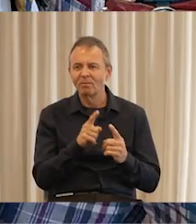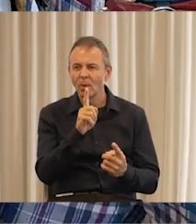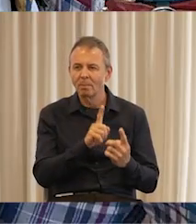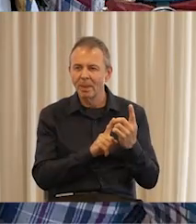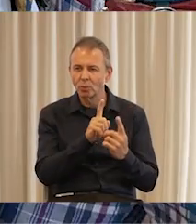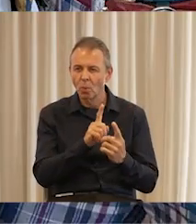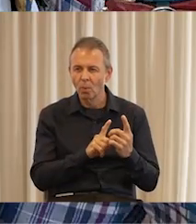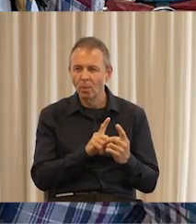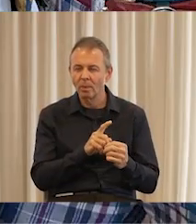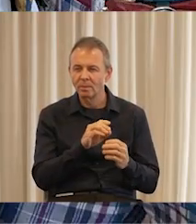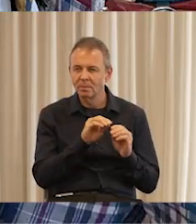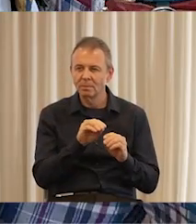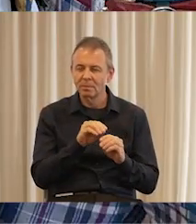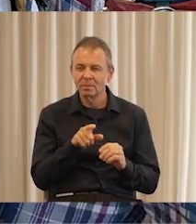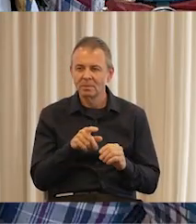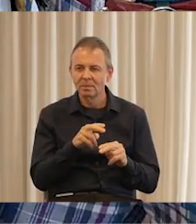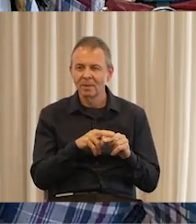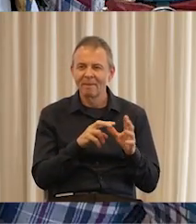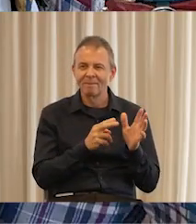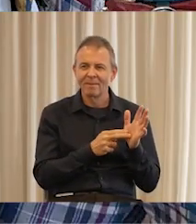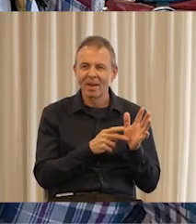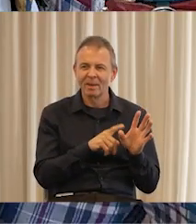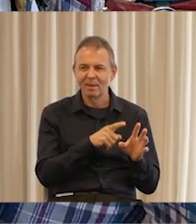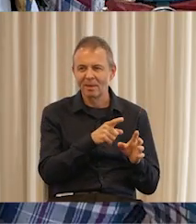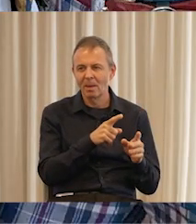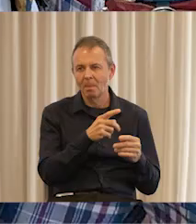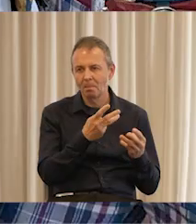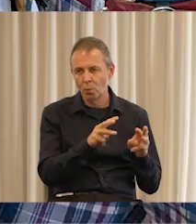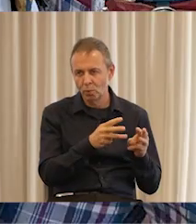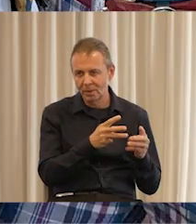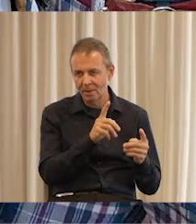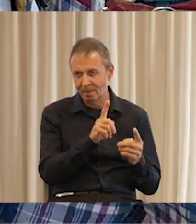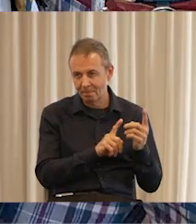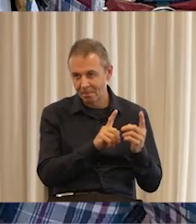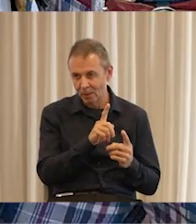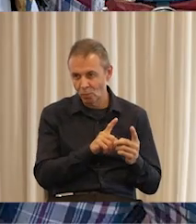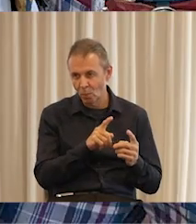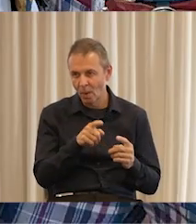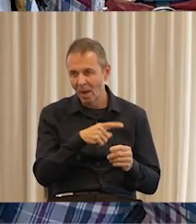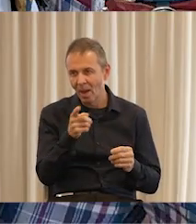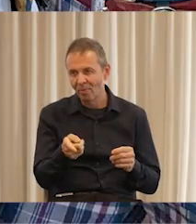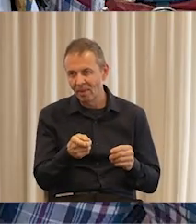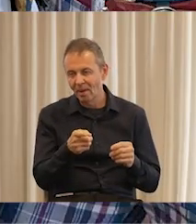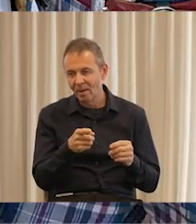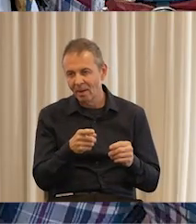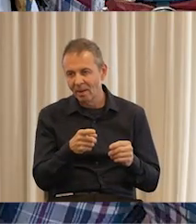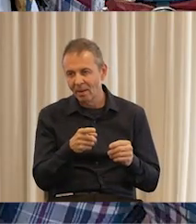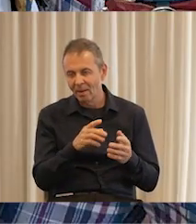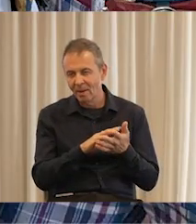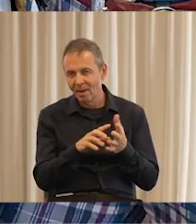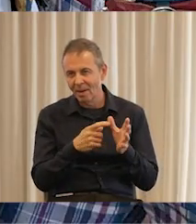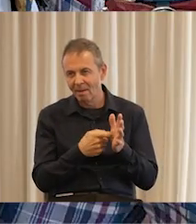music mentor. And the other picture, Ricky, I think we showed earlier, was with Harry Fasher, who was one of Nina's mentors.